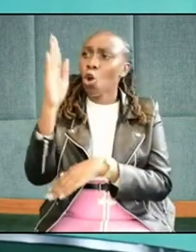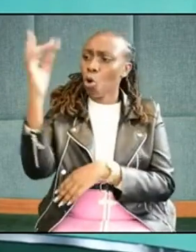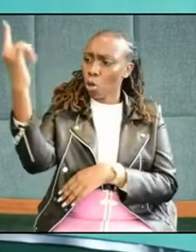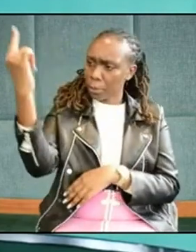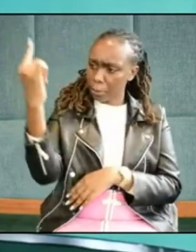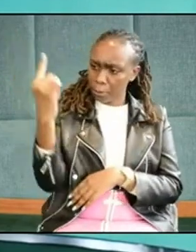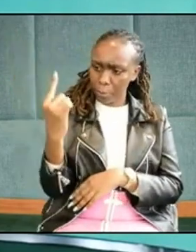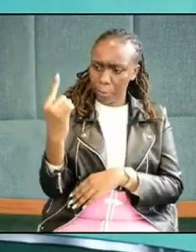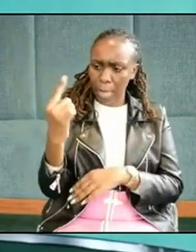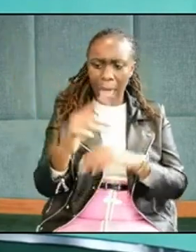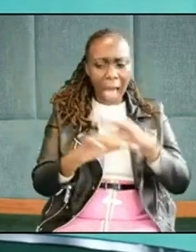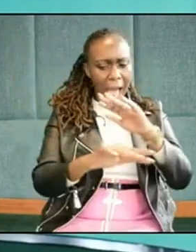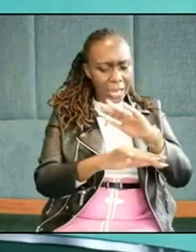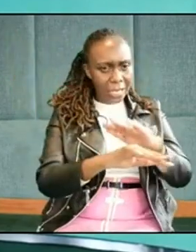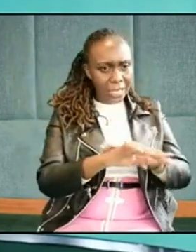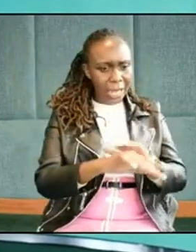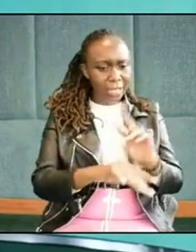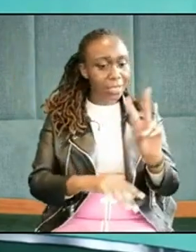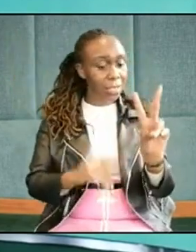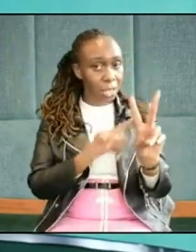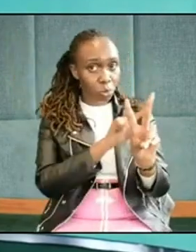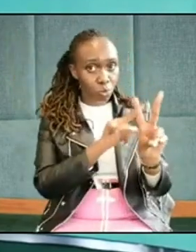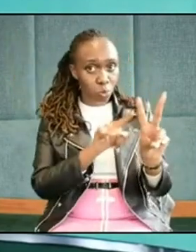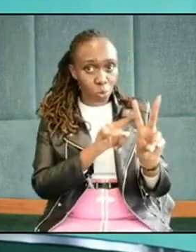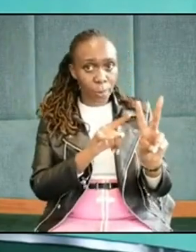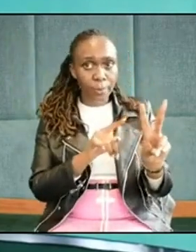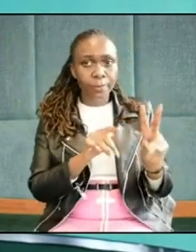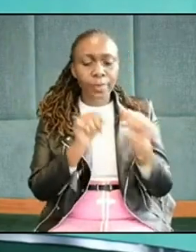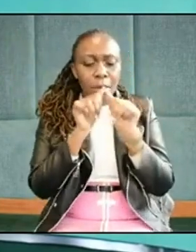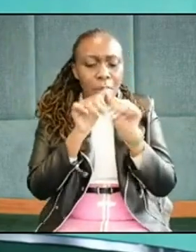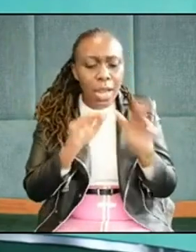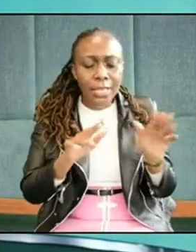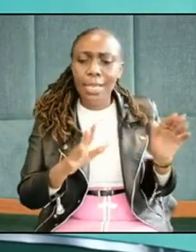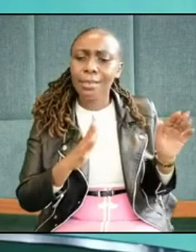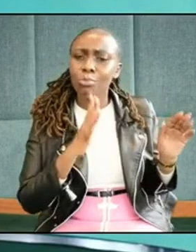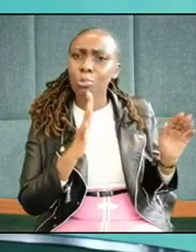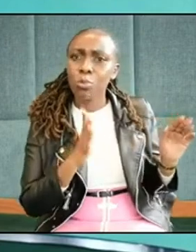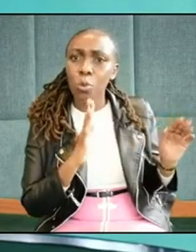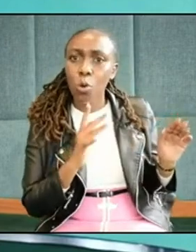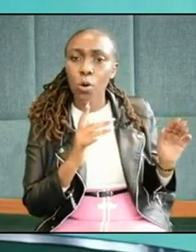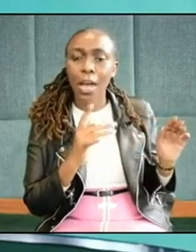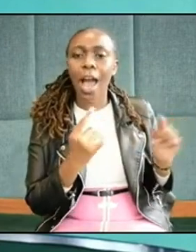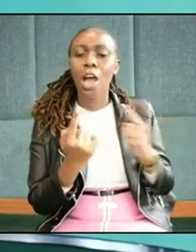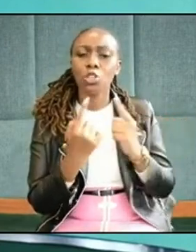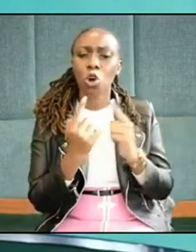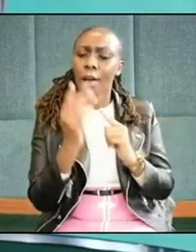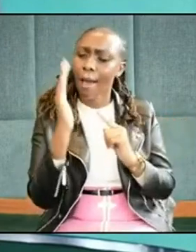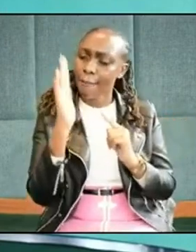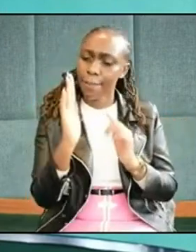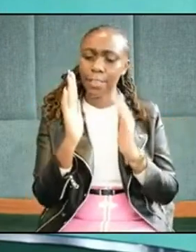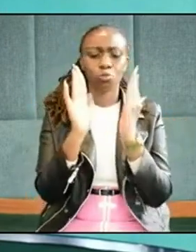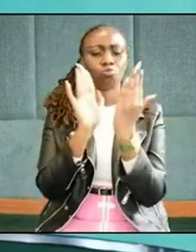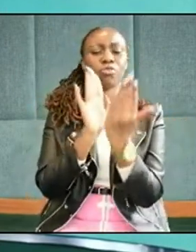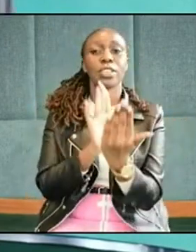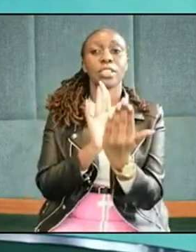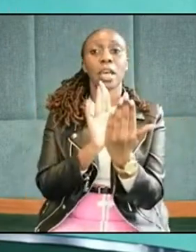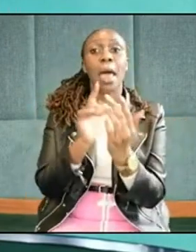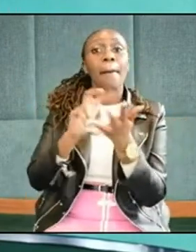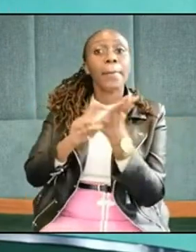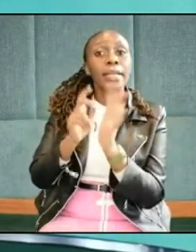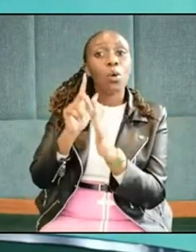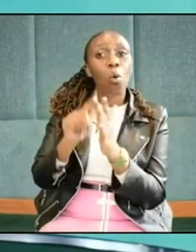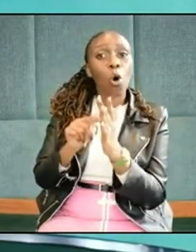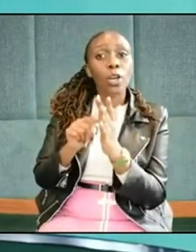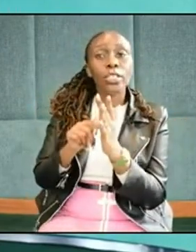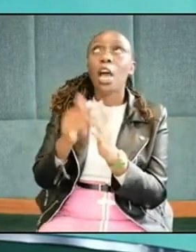he touched them, and he blessed them, and he spoke face to face with them. God wants his children to